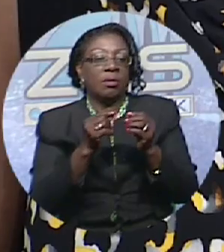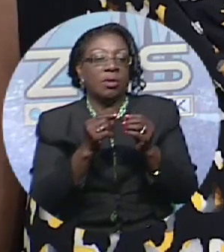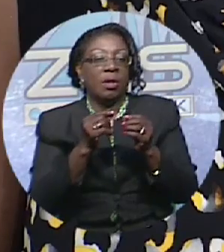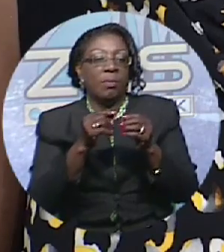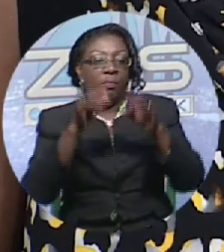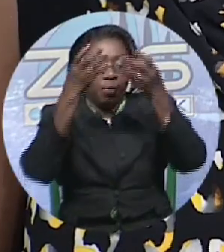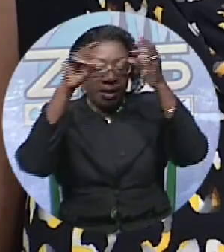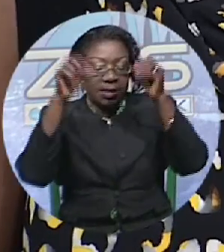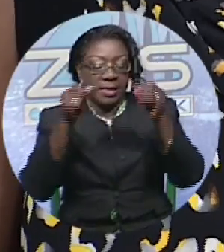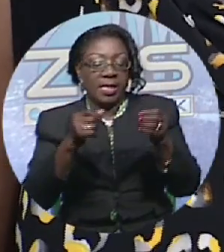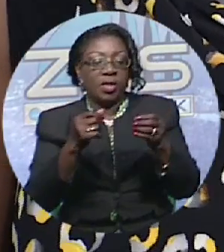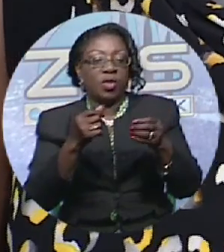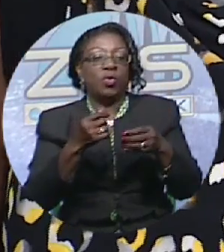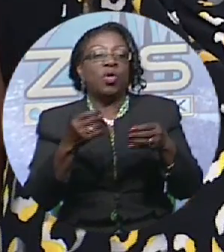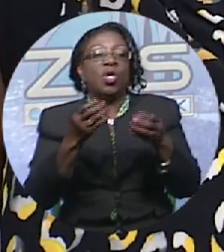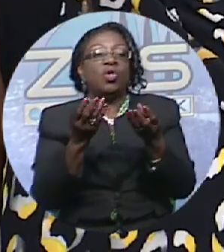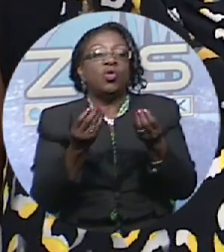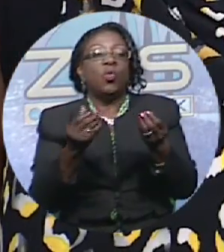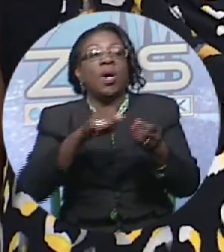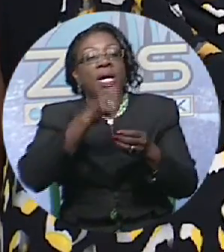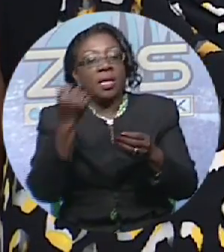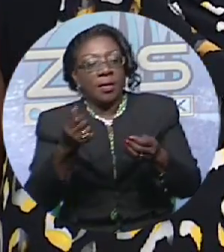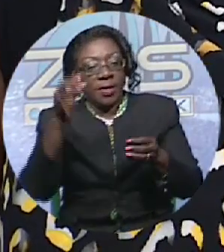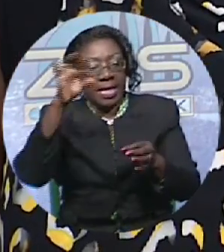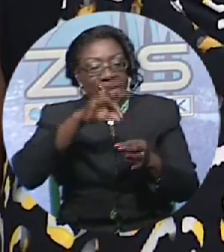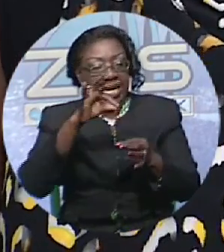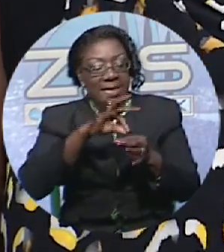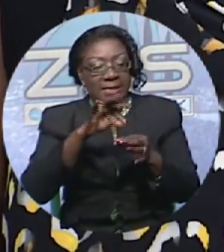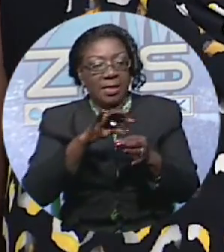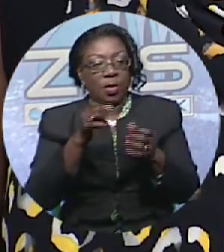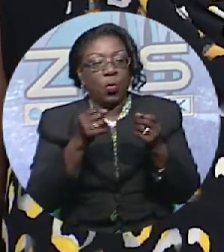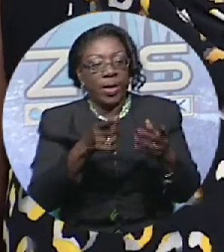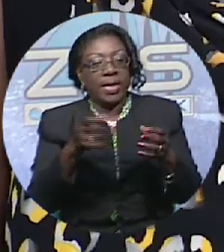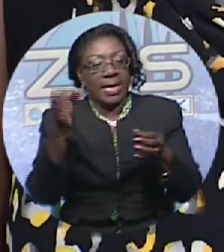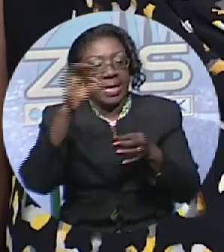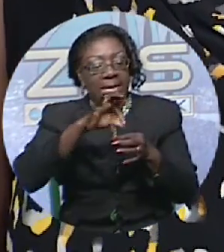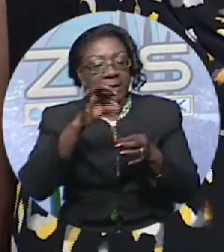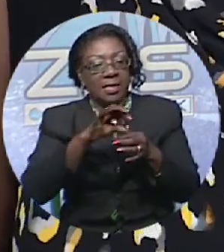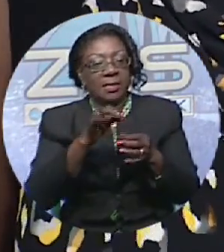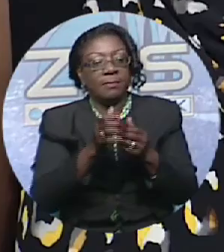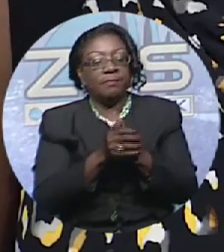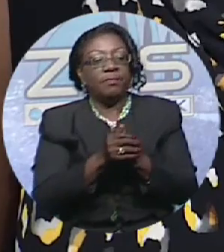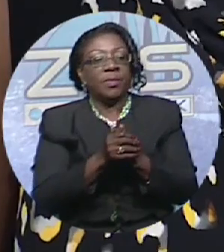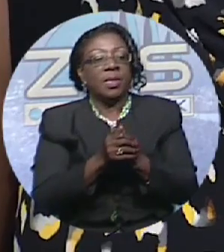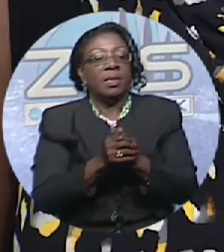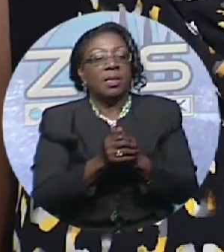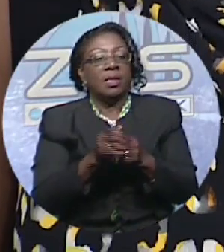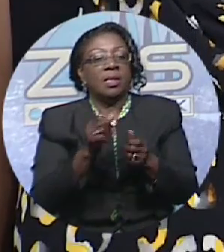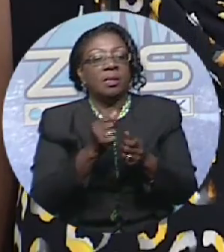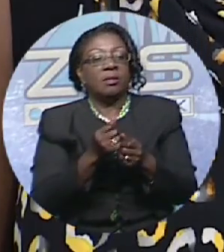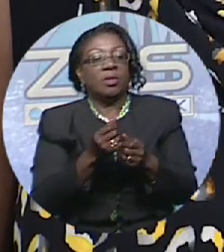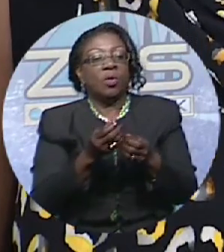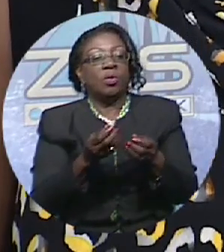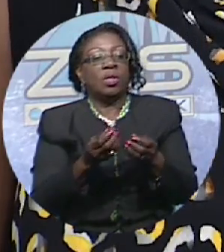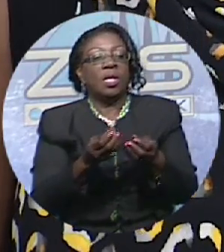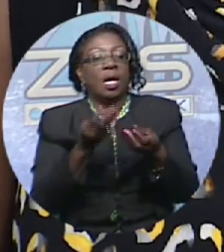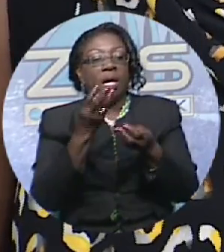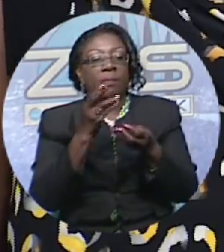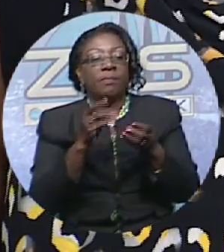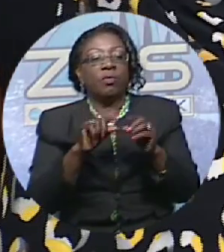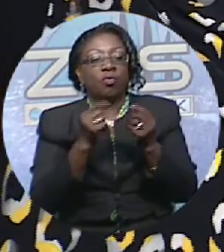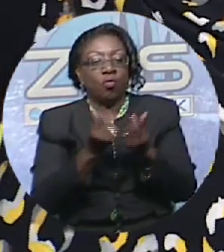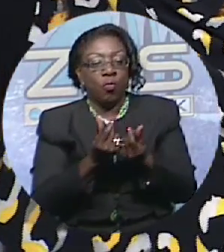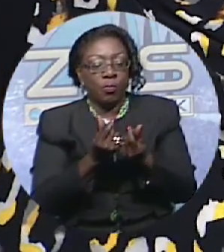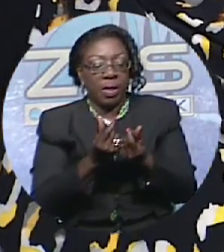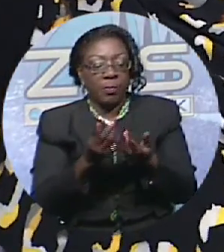to dissolve the parliament. The Commonwealth's Secretary General Kamalesh Sharma mobilized the Observer Group at the invitation of